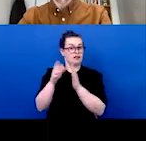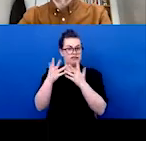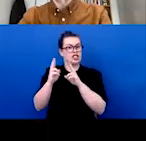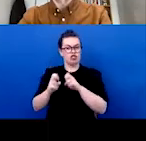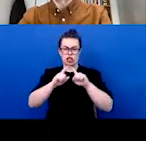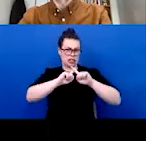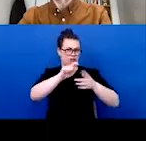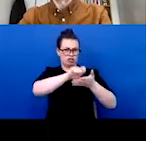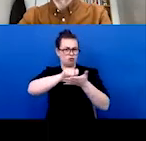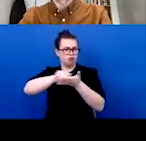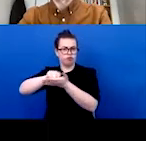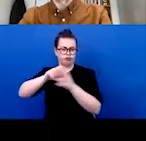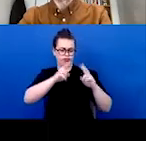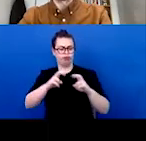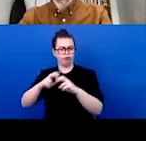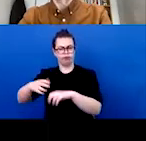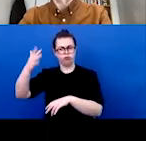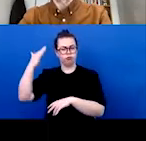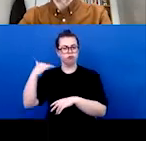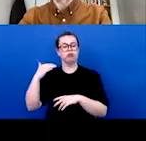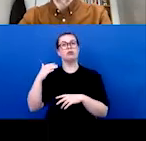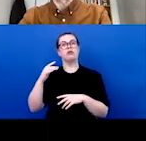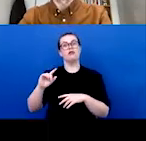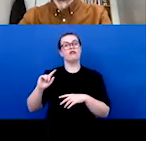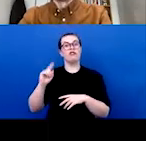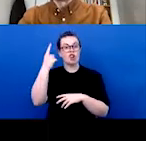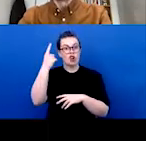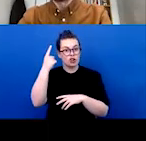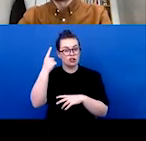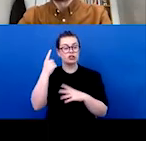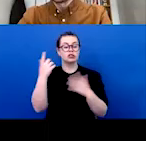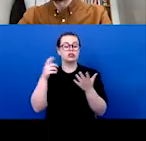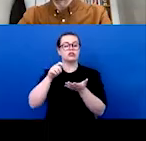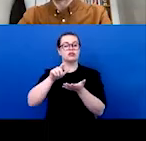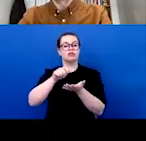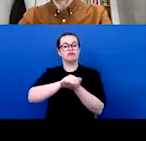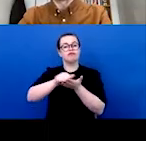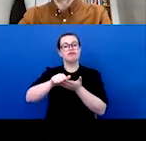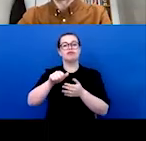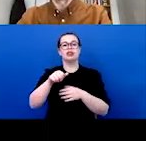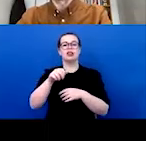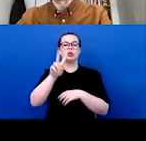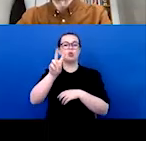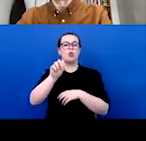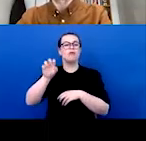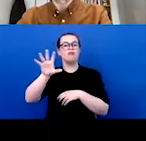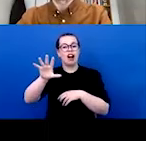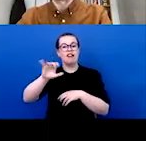that started with, among others, the publication of a JML paper in 2005 by